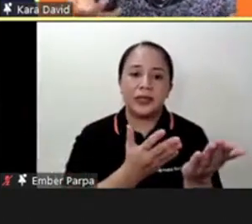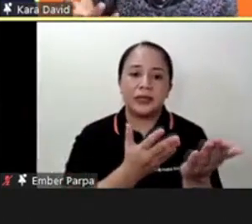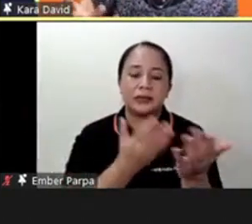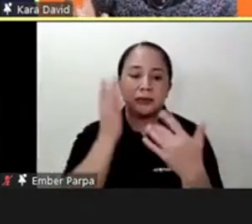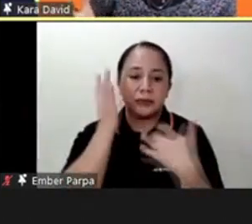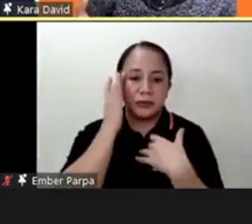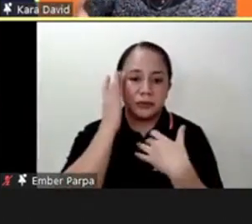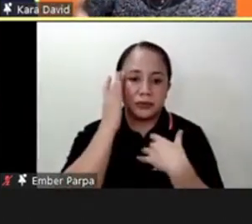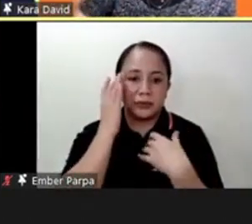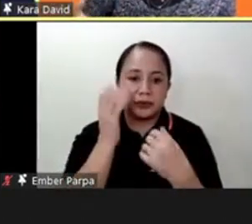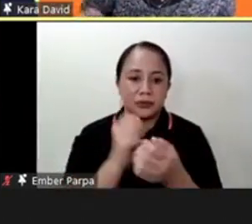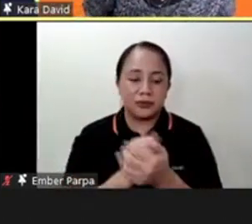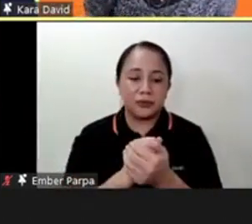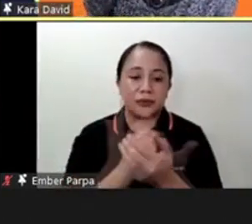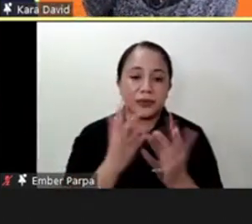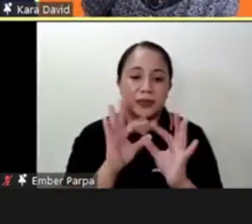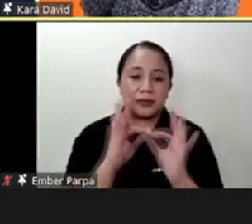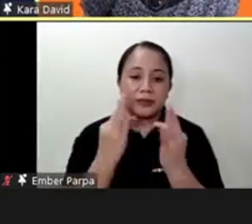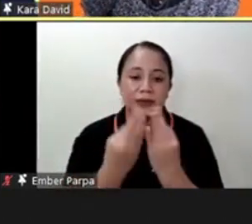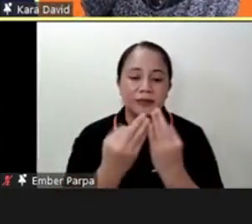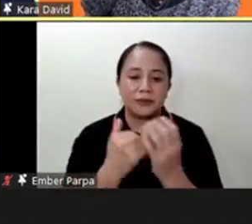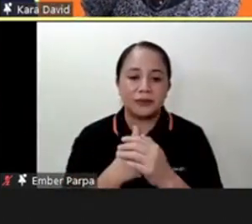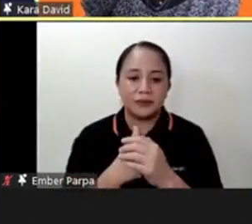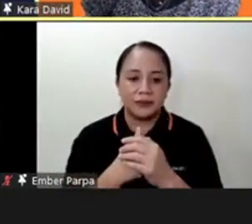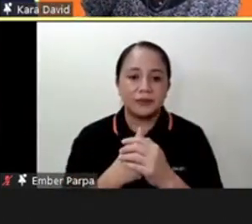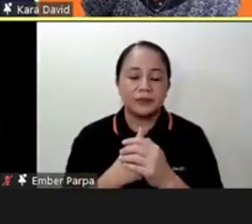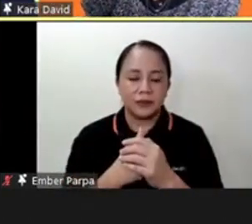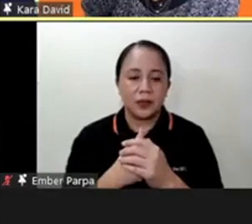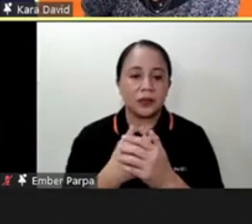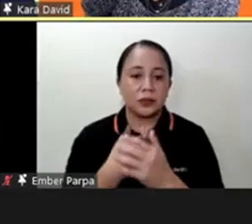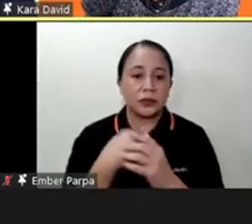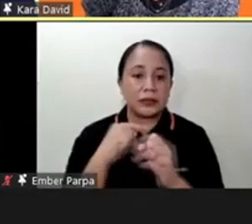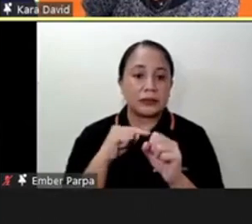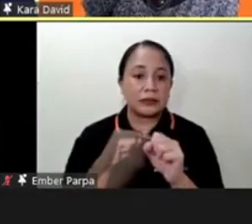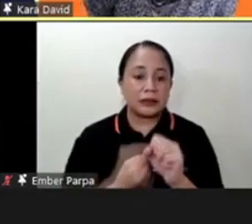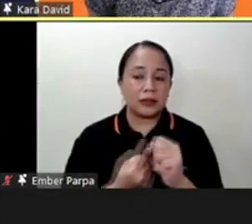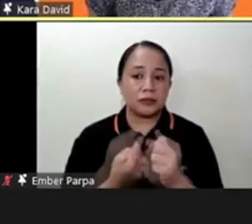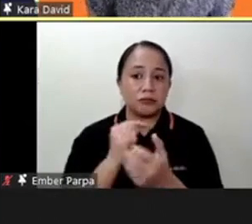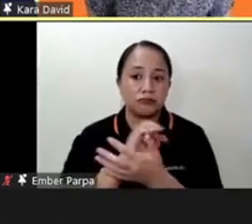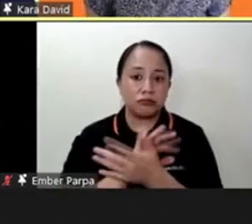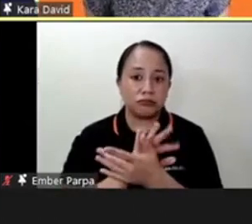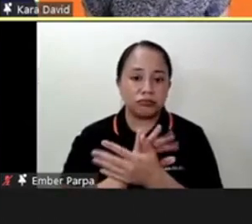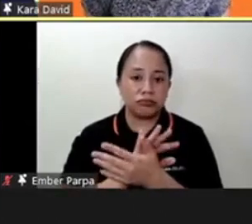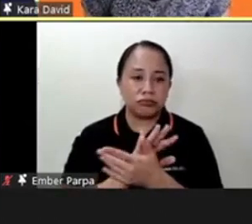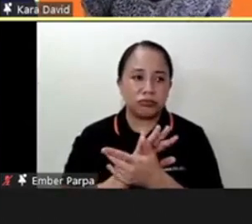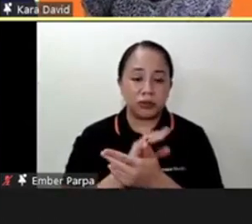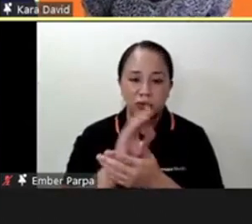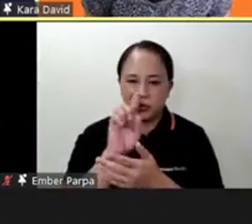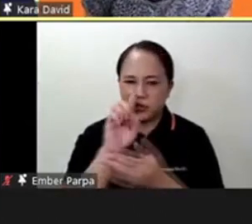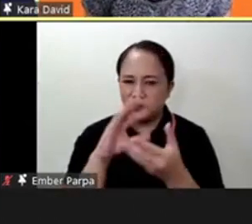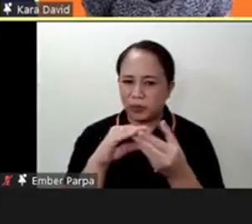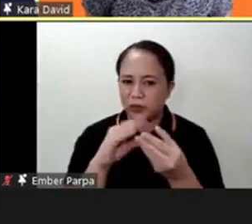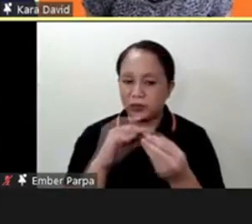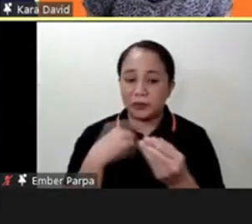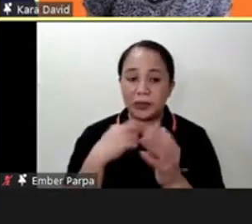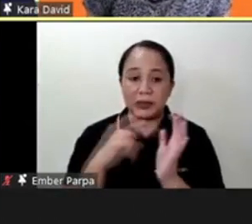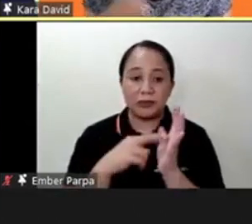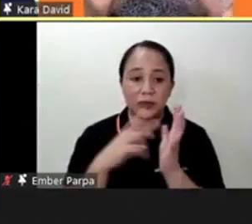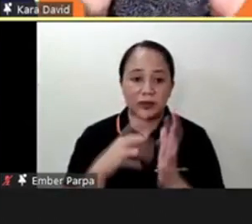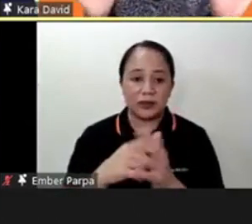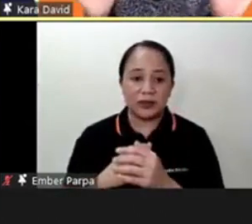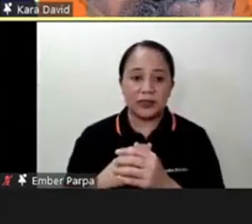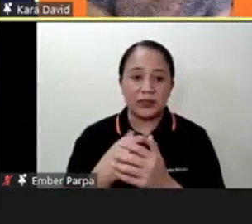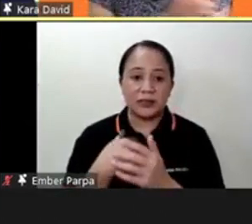disease into our families. So, nung nag-start pa lang yung pandemic, konting kwento lang po, kaming mga reporters,